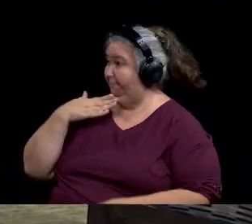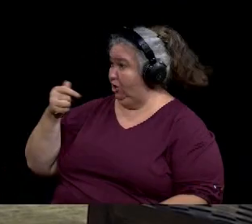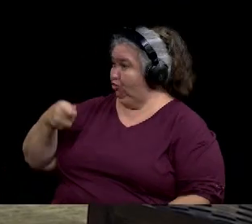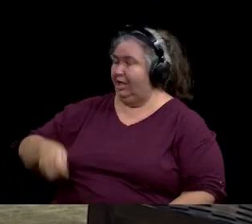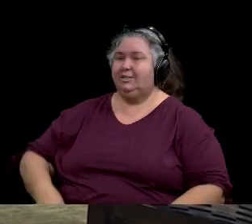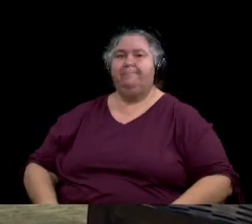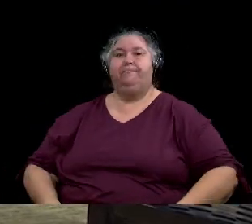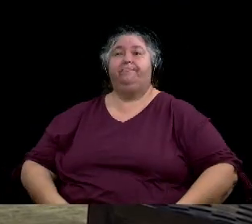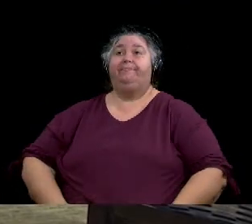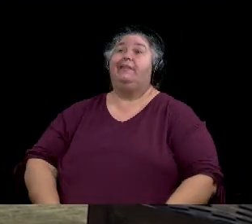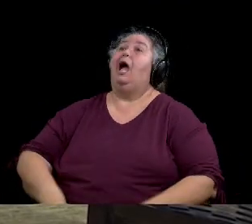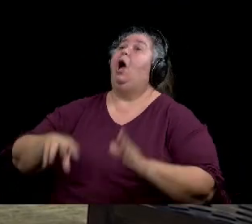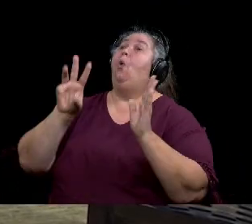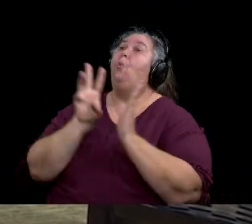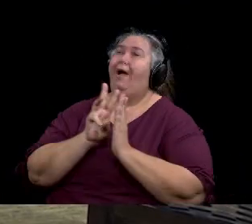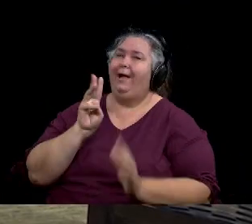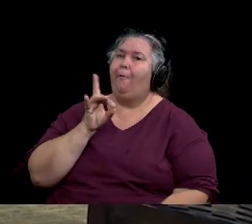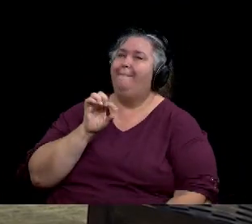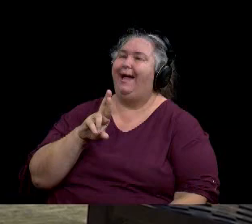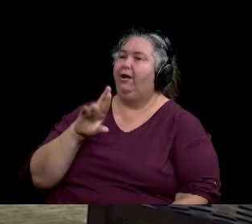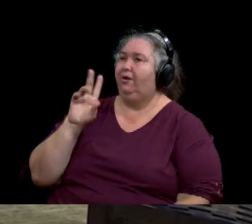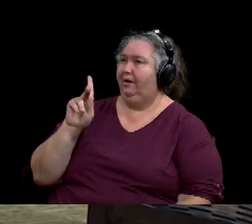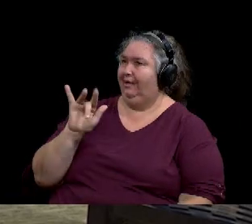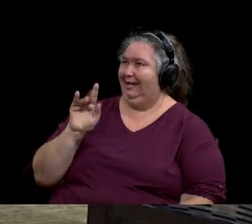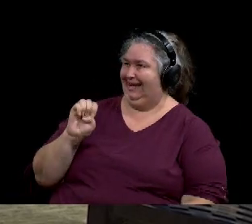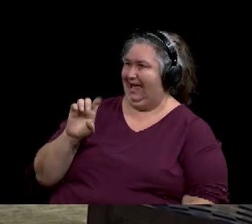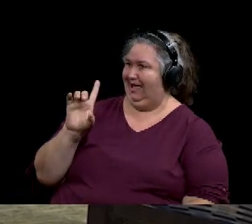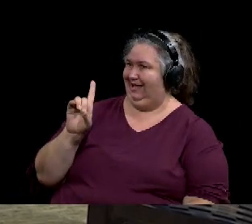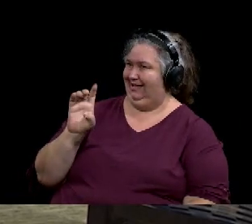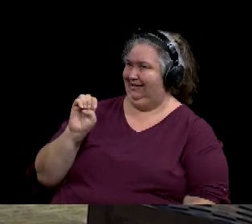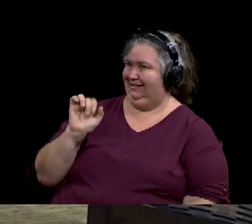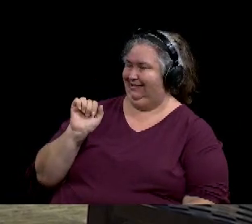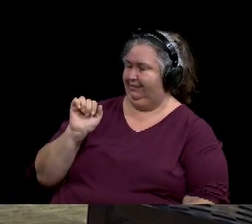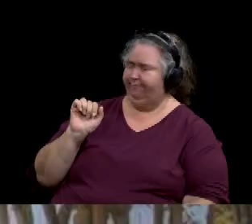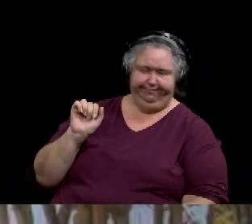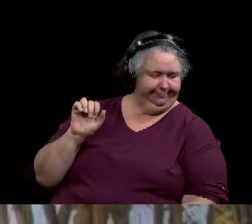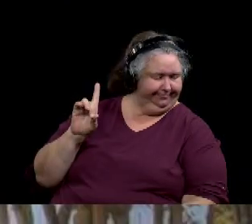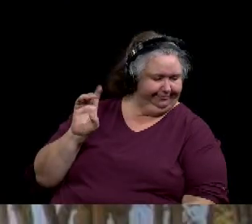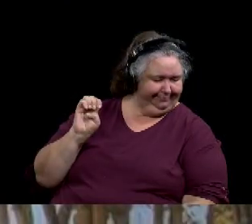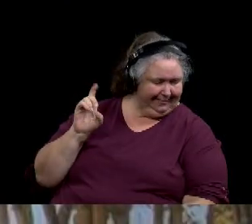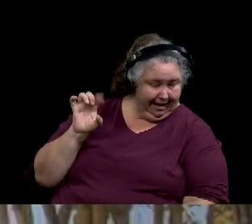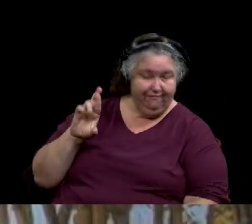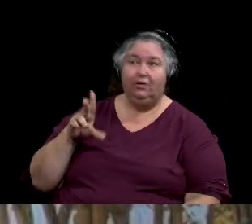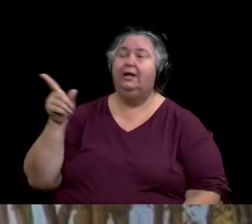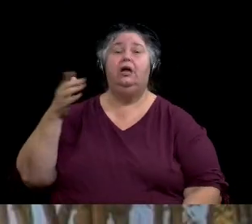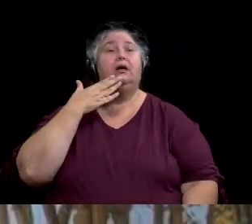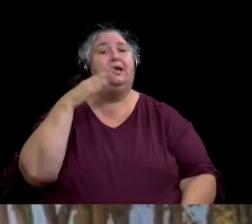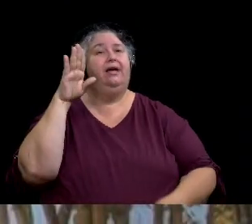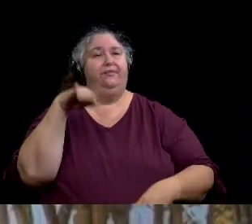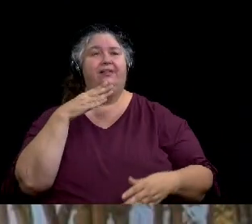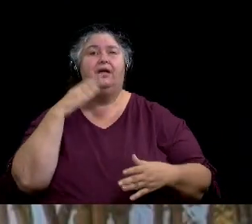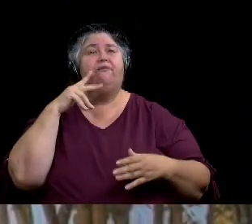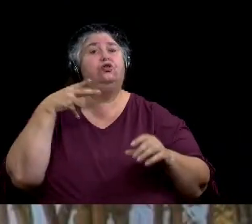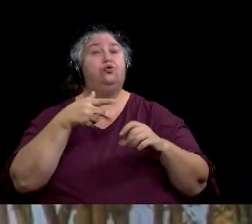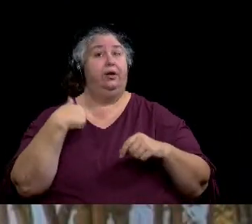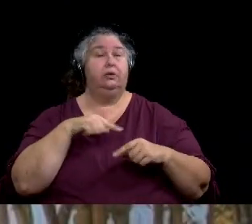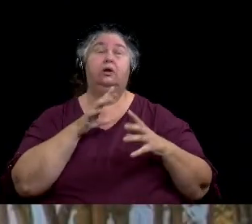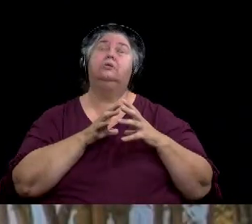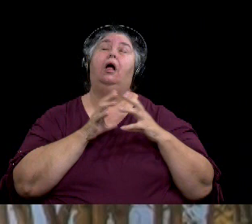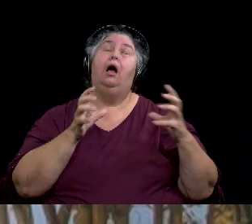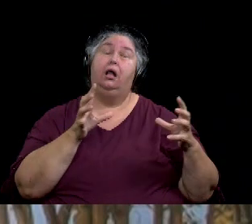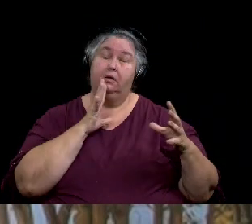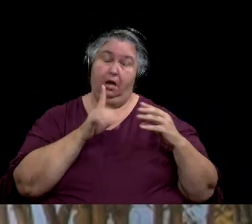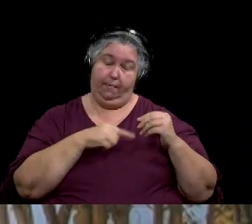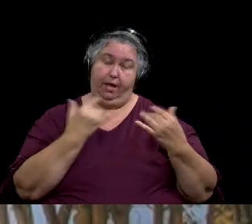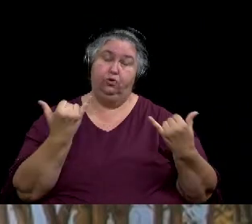Waco Mayor Kyle Deaver. Mayor Deaver. Good afternoon. Thank you for joining us again today. There's a lot to talk about